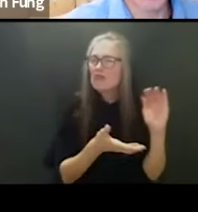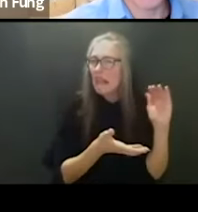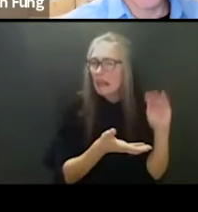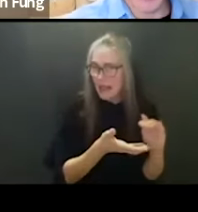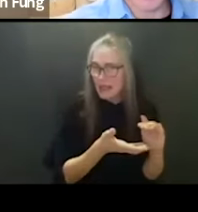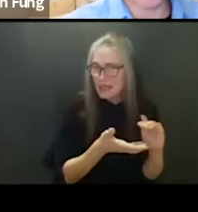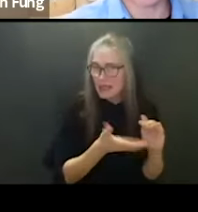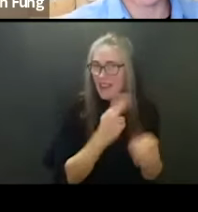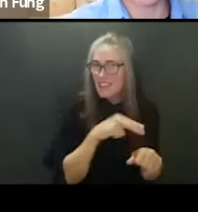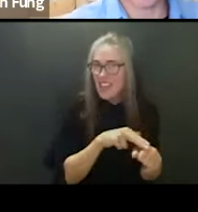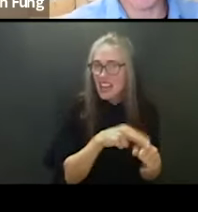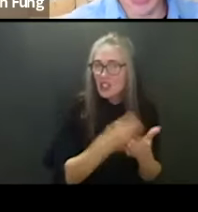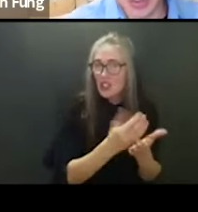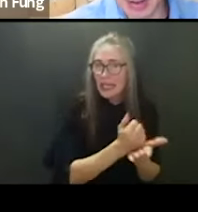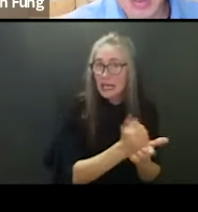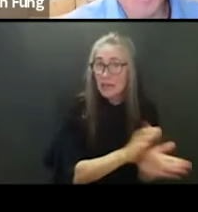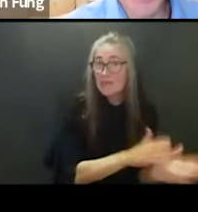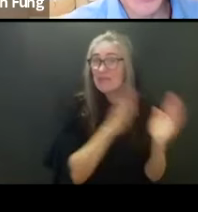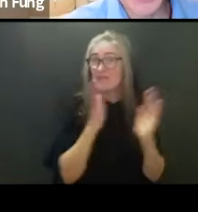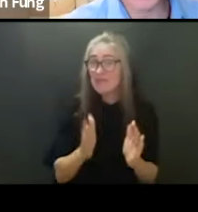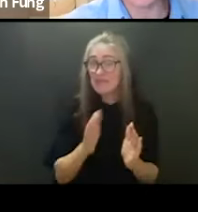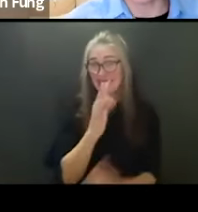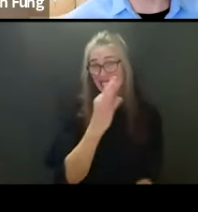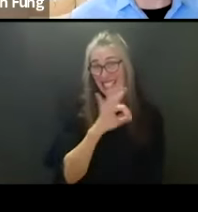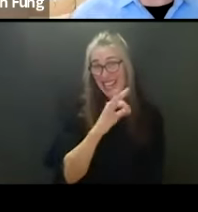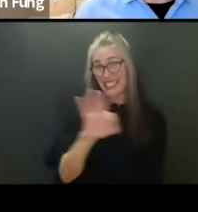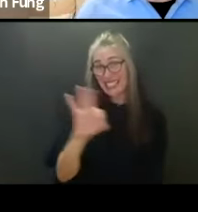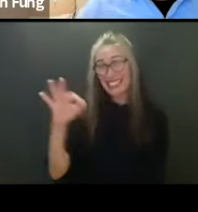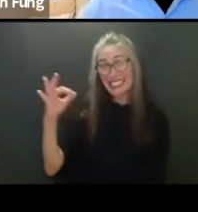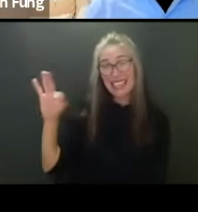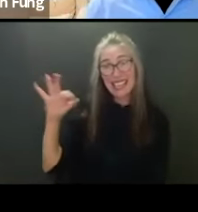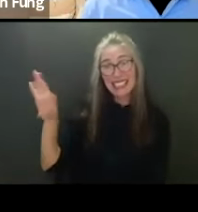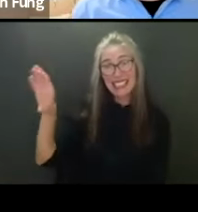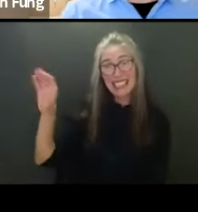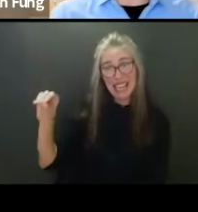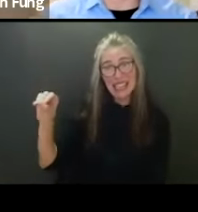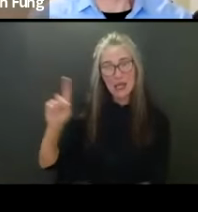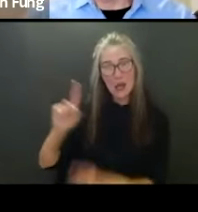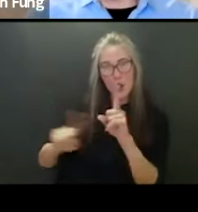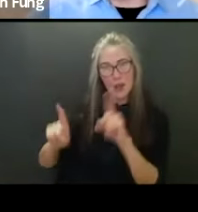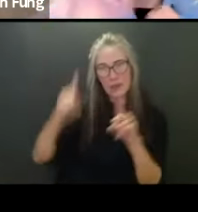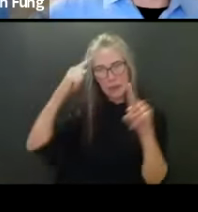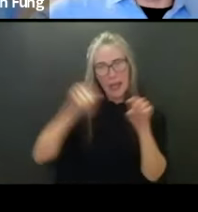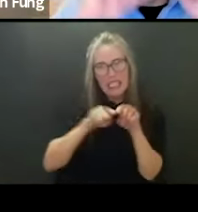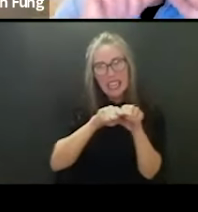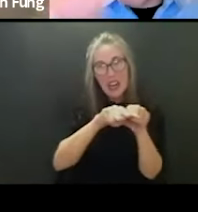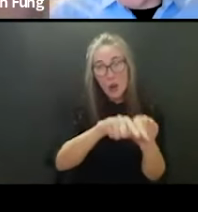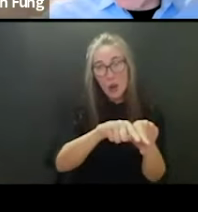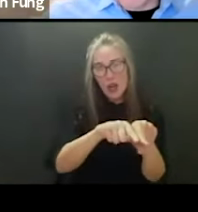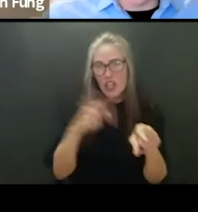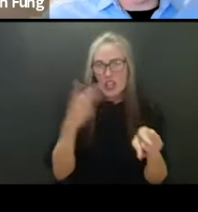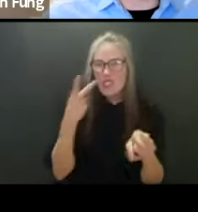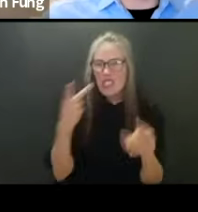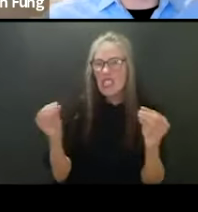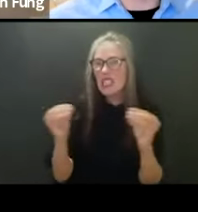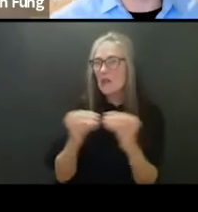of the national income year to year. But then after 1990, or after 1980, where I mark that narrow